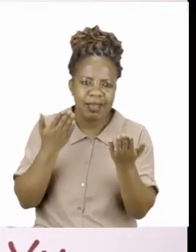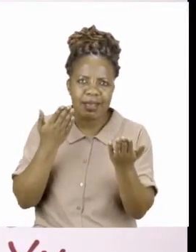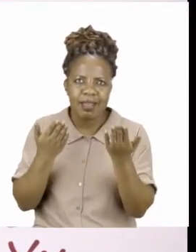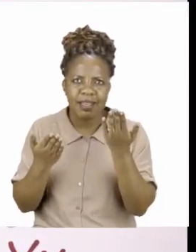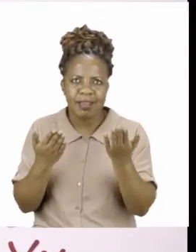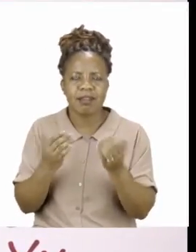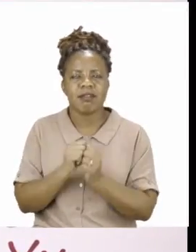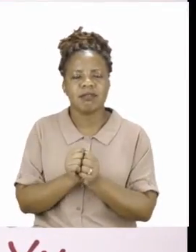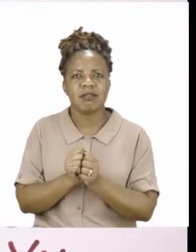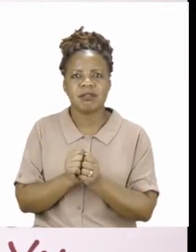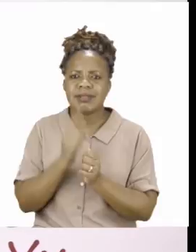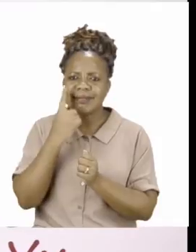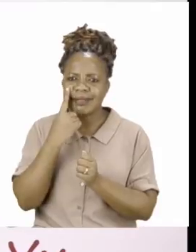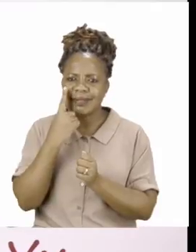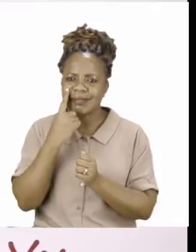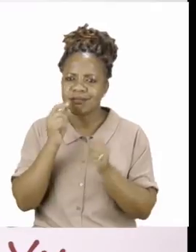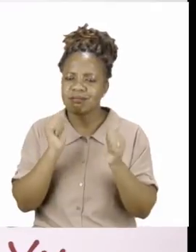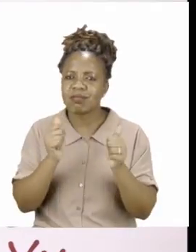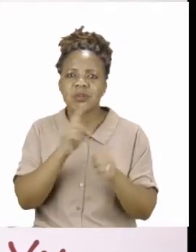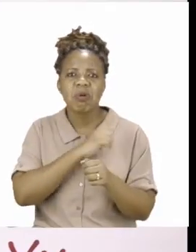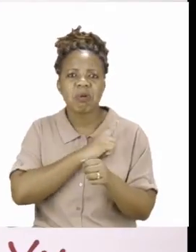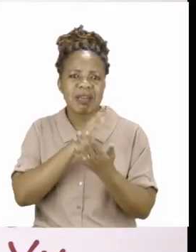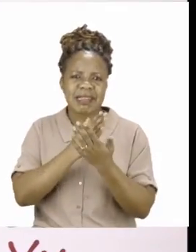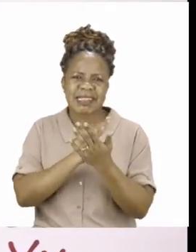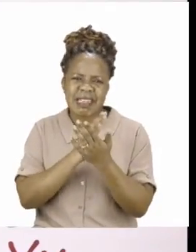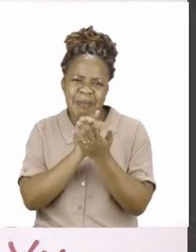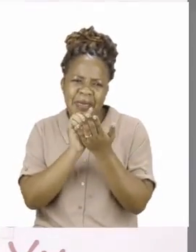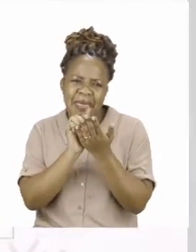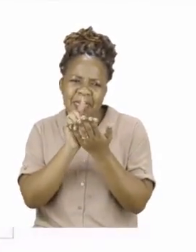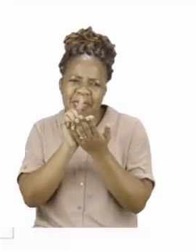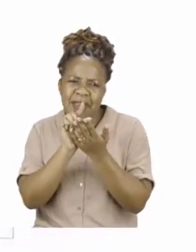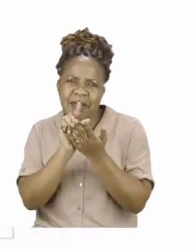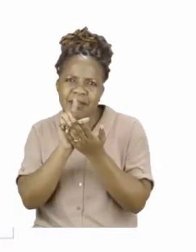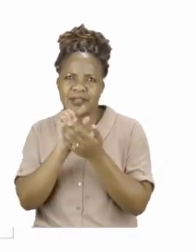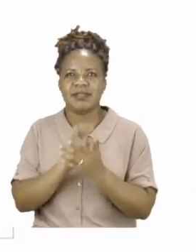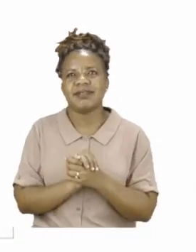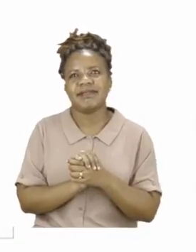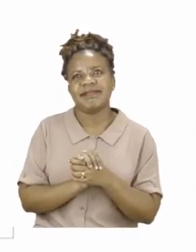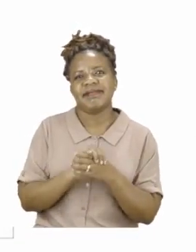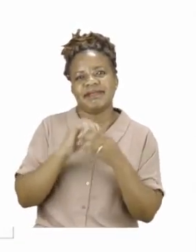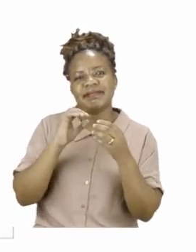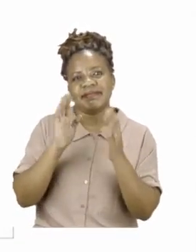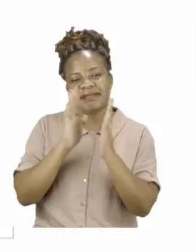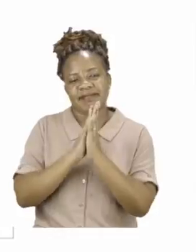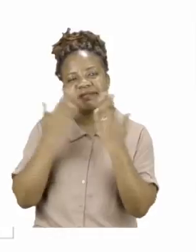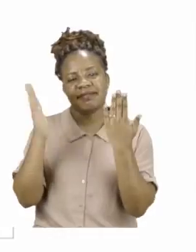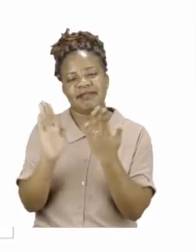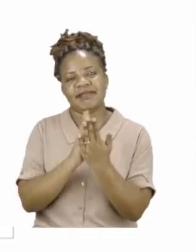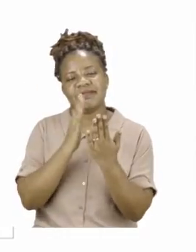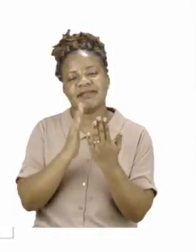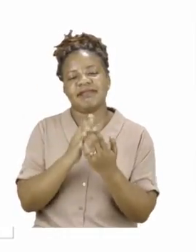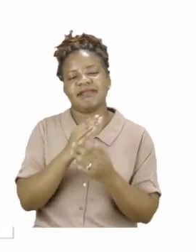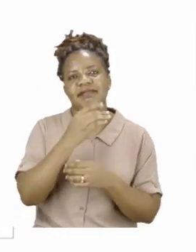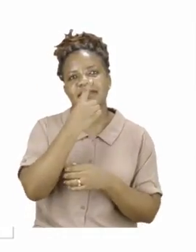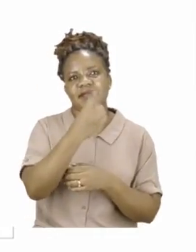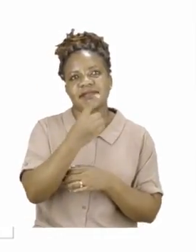look a little bit tricky. Let's now turn to page 16. On page 16, we are going to be doing